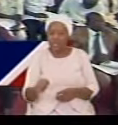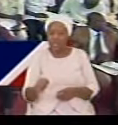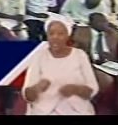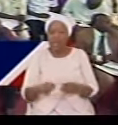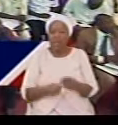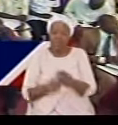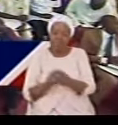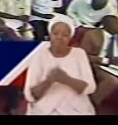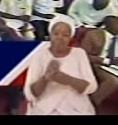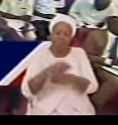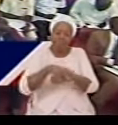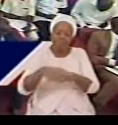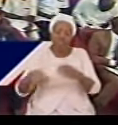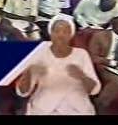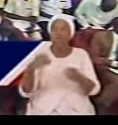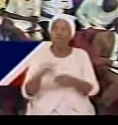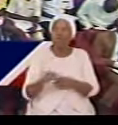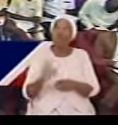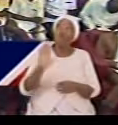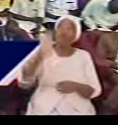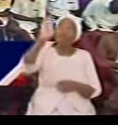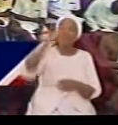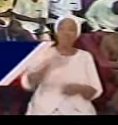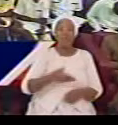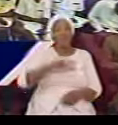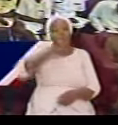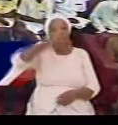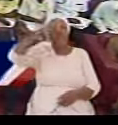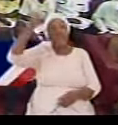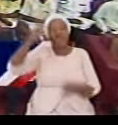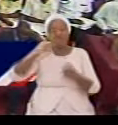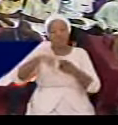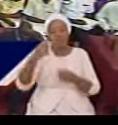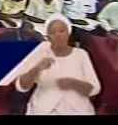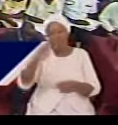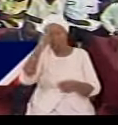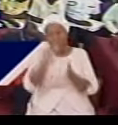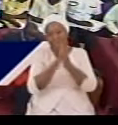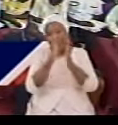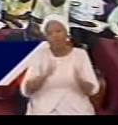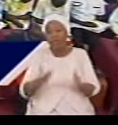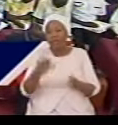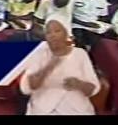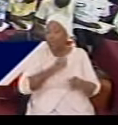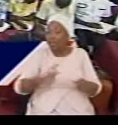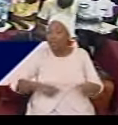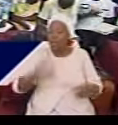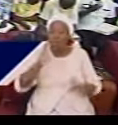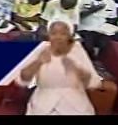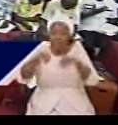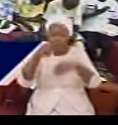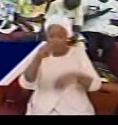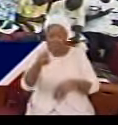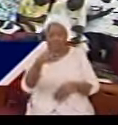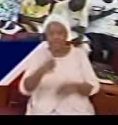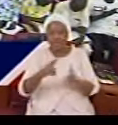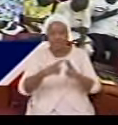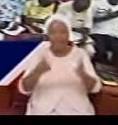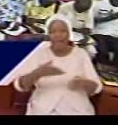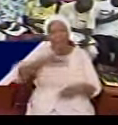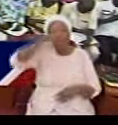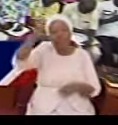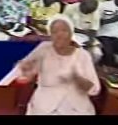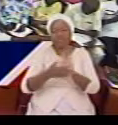outflowing of his best to the godly. The Lord is going to give you the very best. You